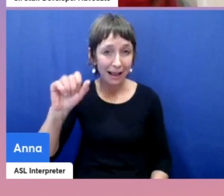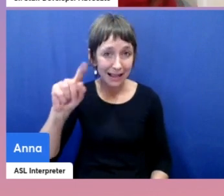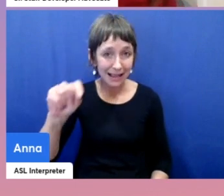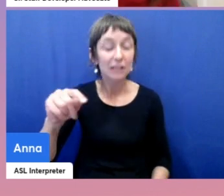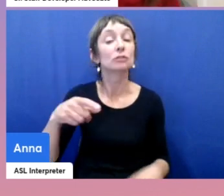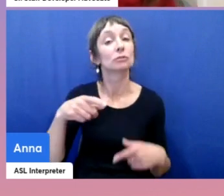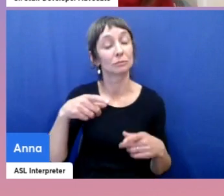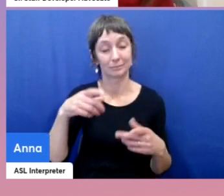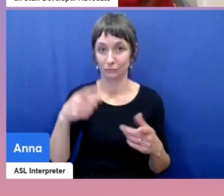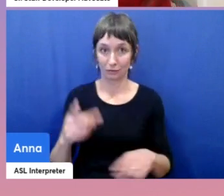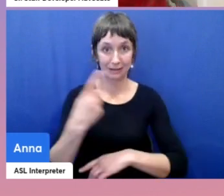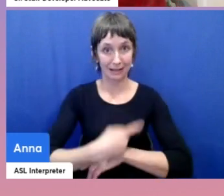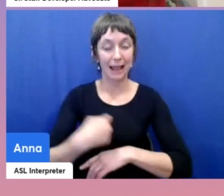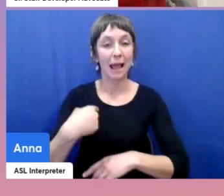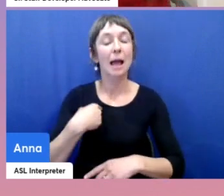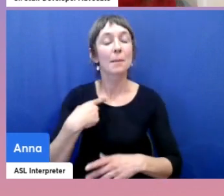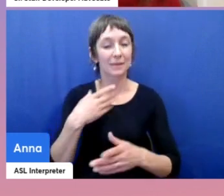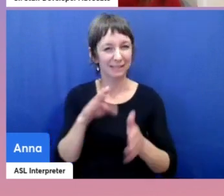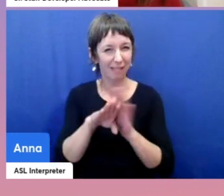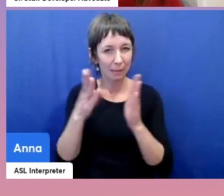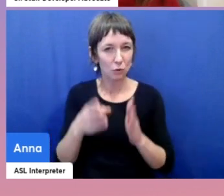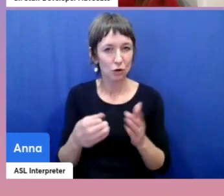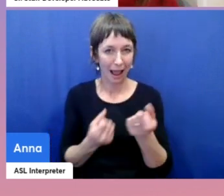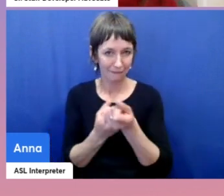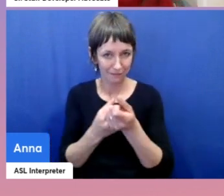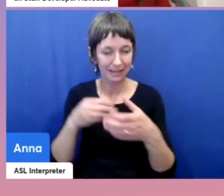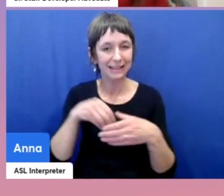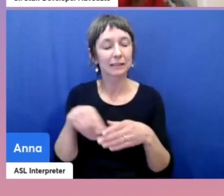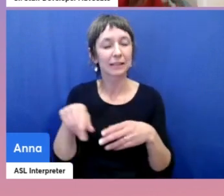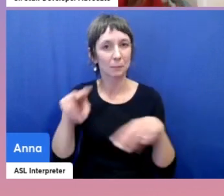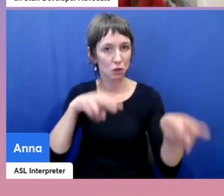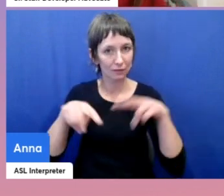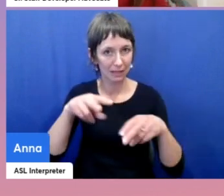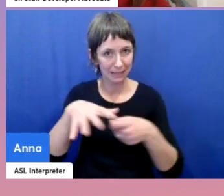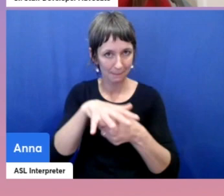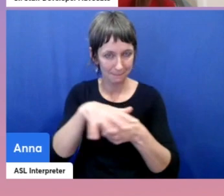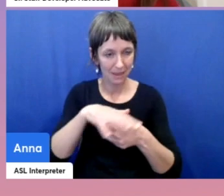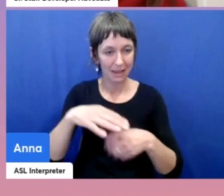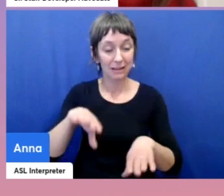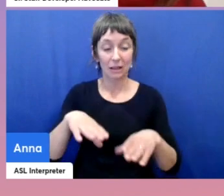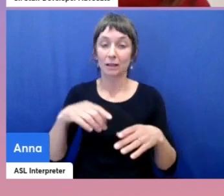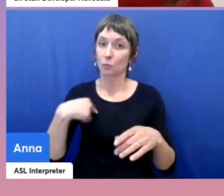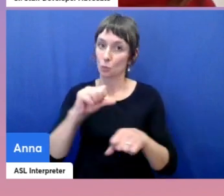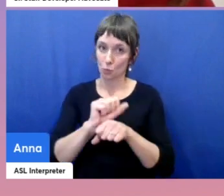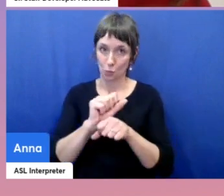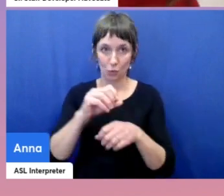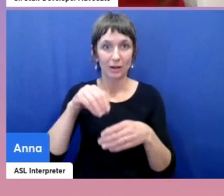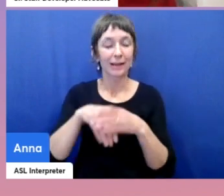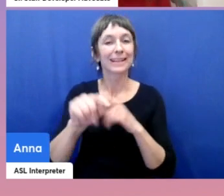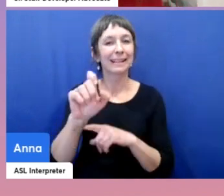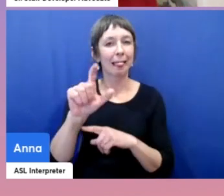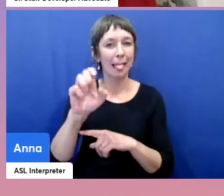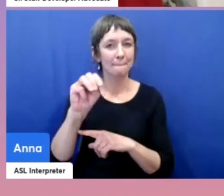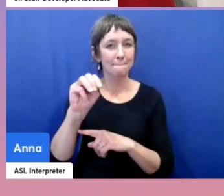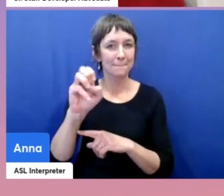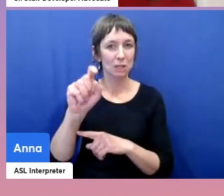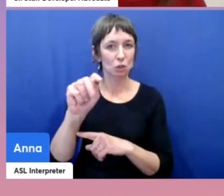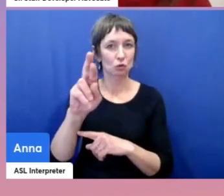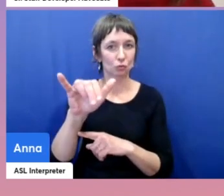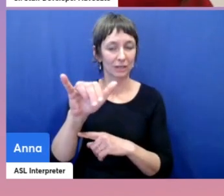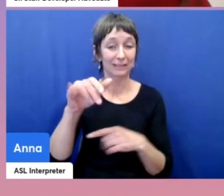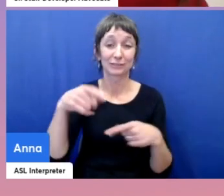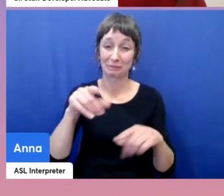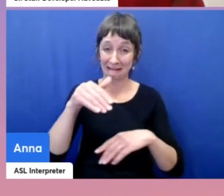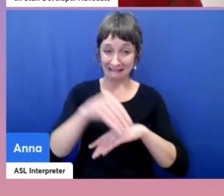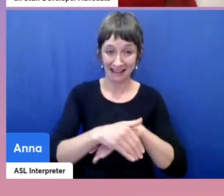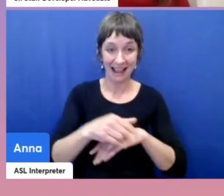the observability space, spending a chunk of my time working in OpenTelemetry. And by night, I climb walls at